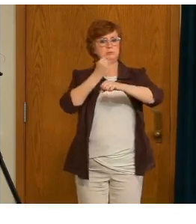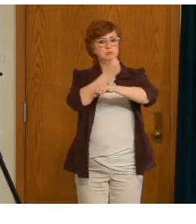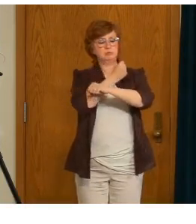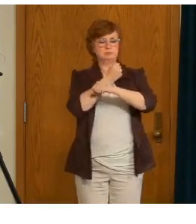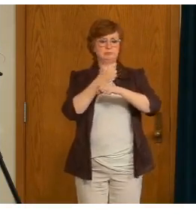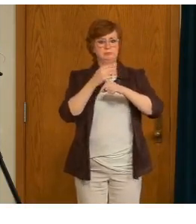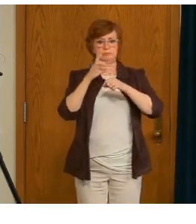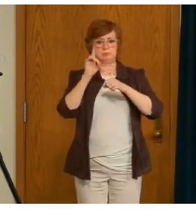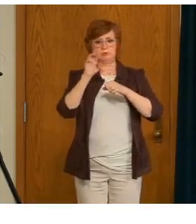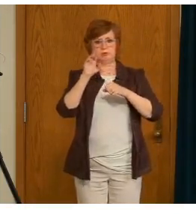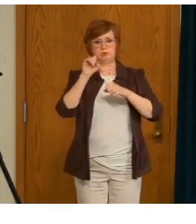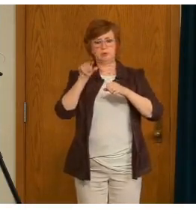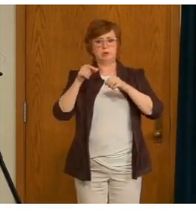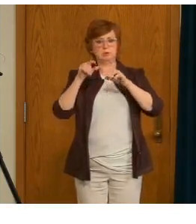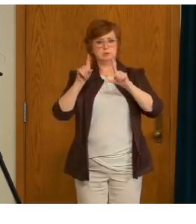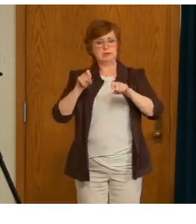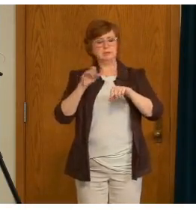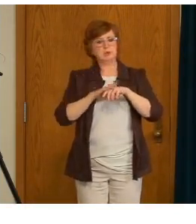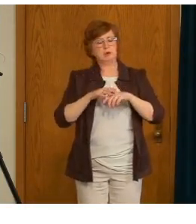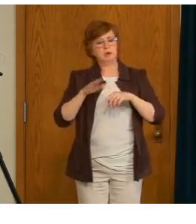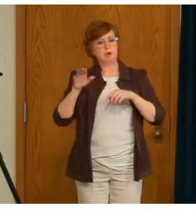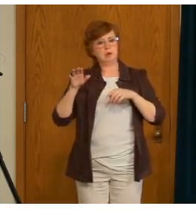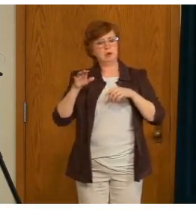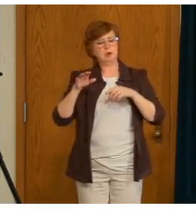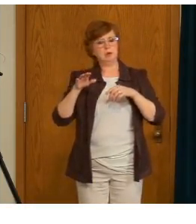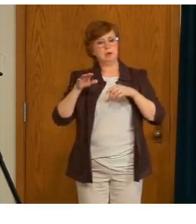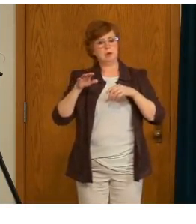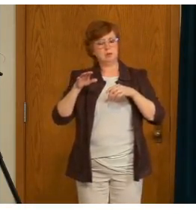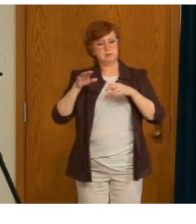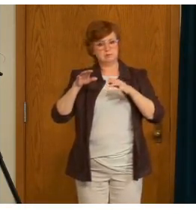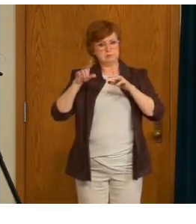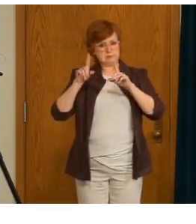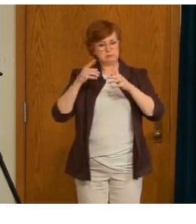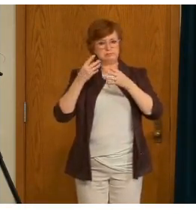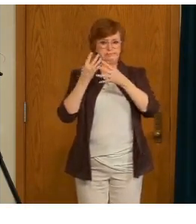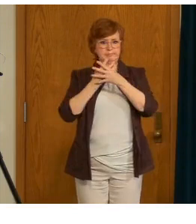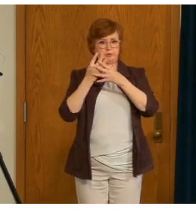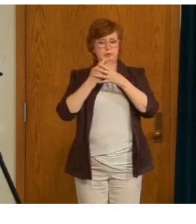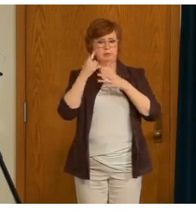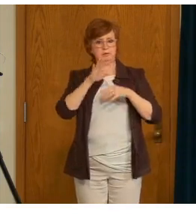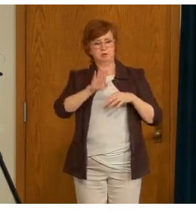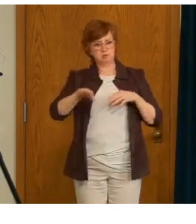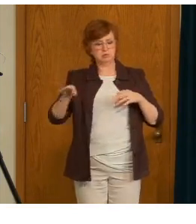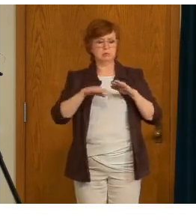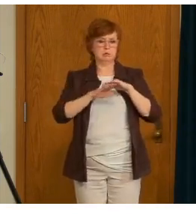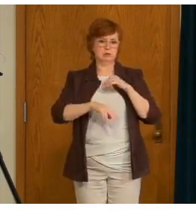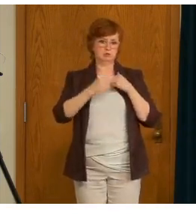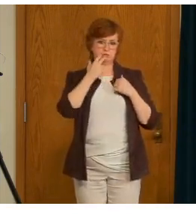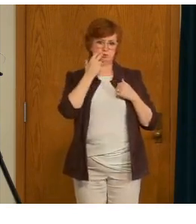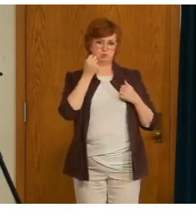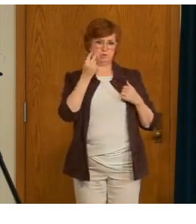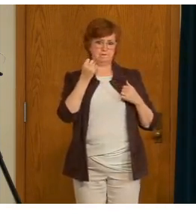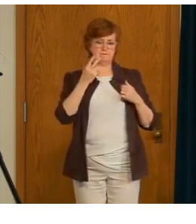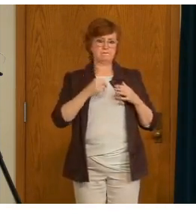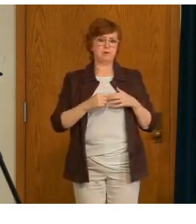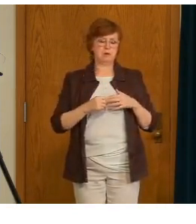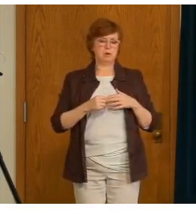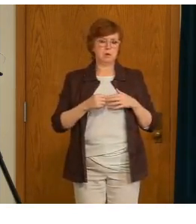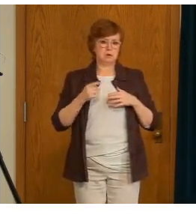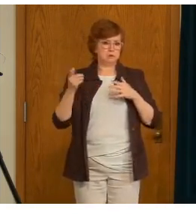and we fully expect those trials to be very positive in terms of both the safety and effectiveness of vaccines. And it's true